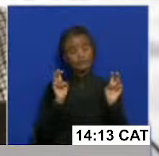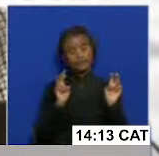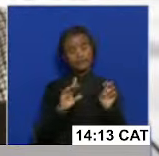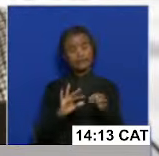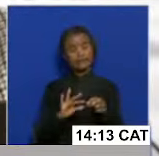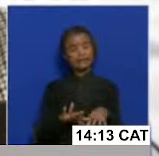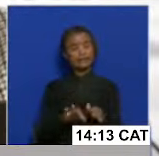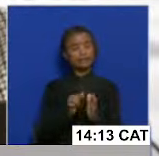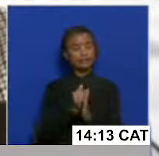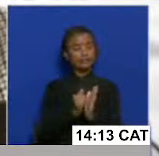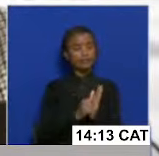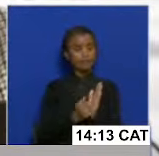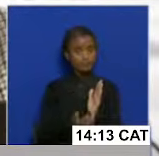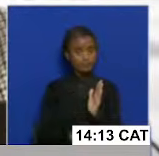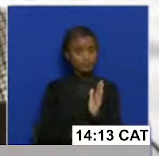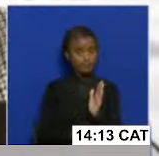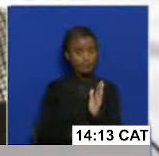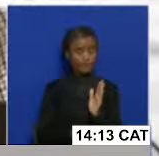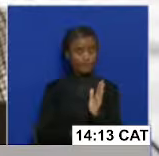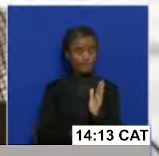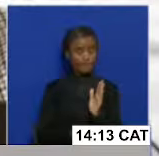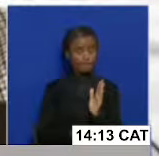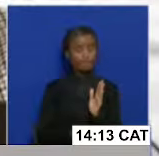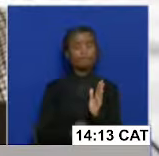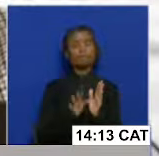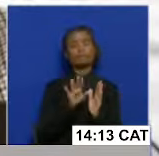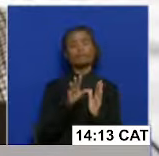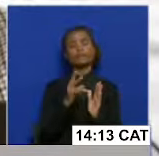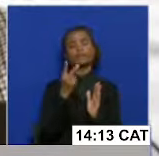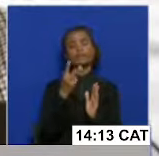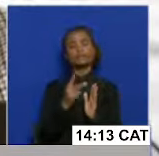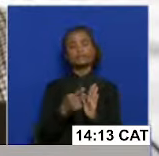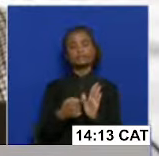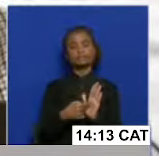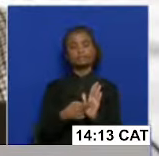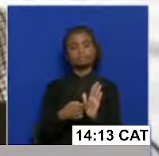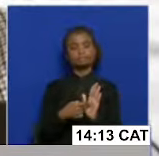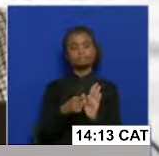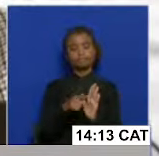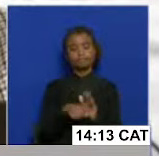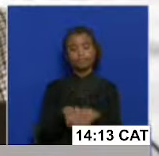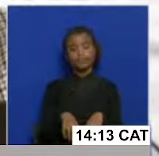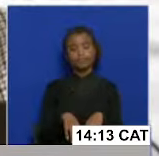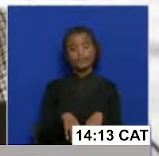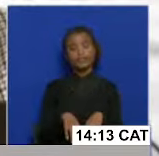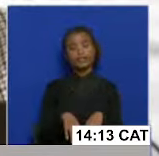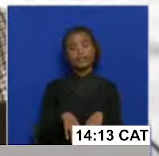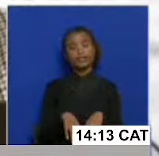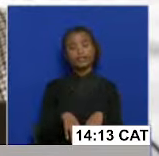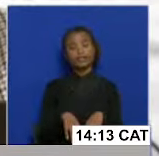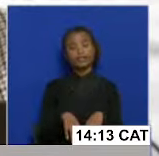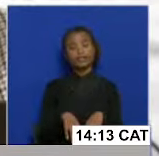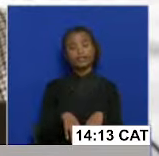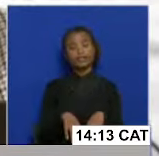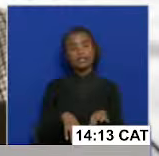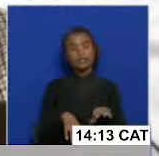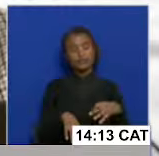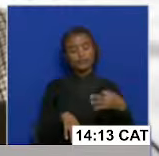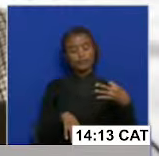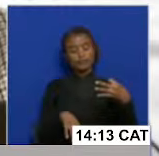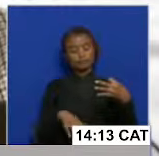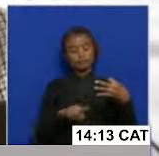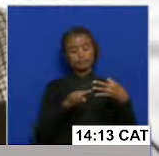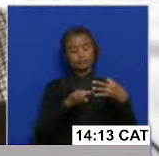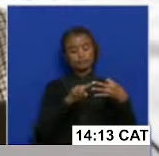Do you see the, can I draw your attention to the third last message from the bottom of the page? Third last message Okay.